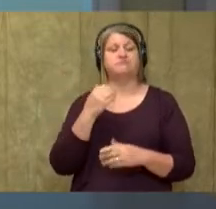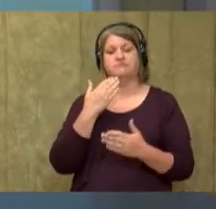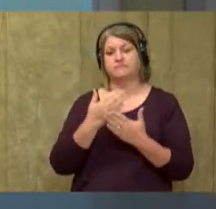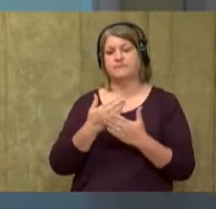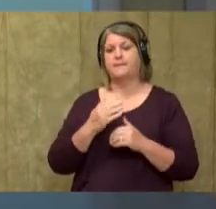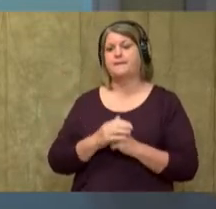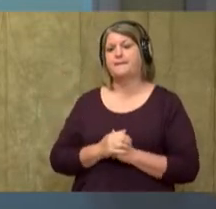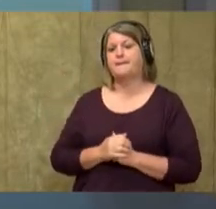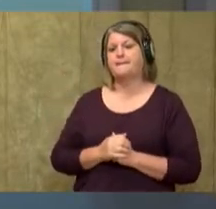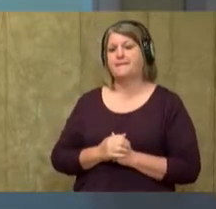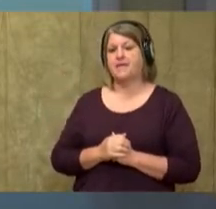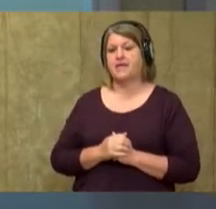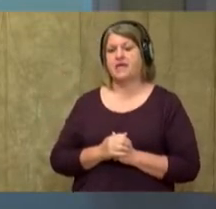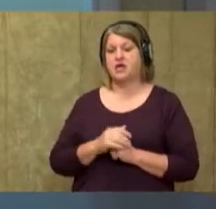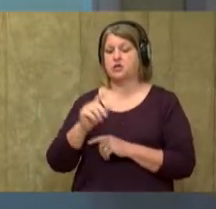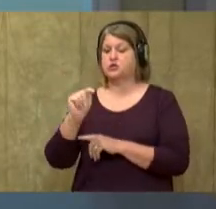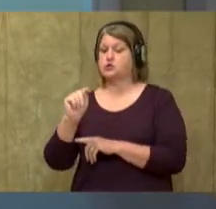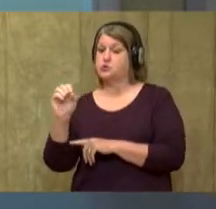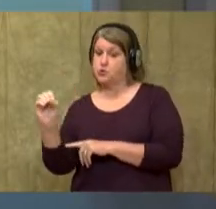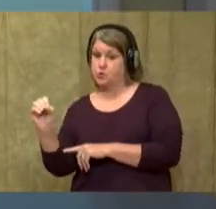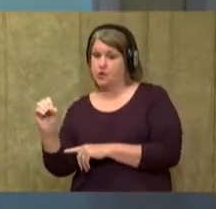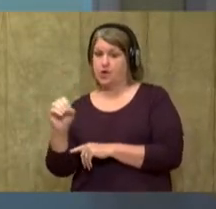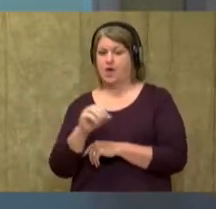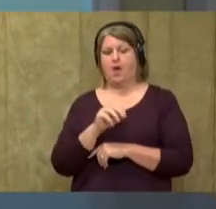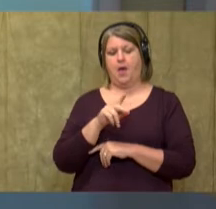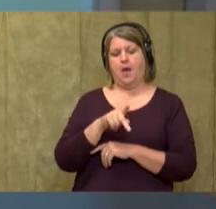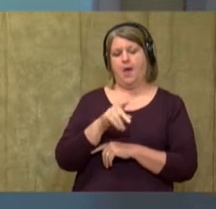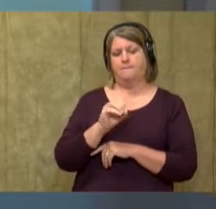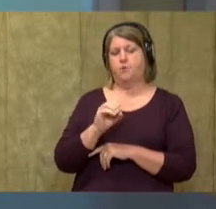To. Pool.